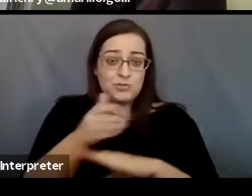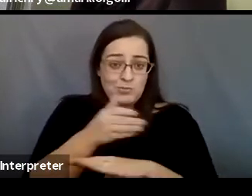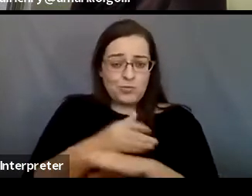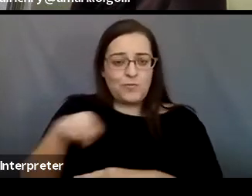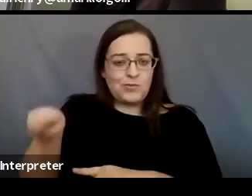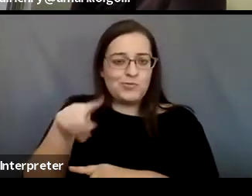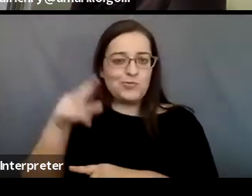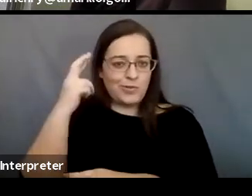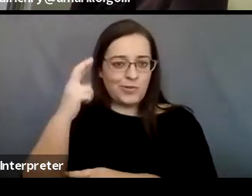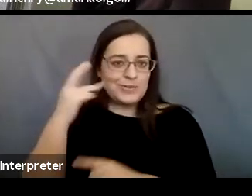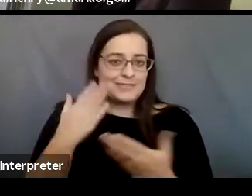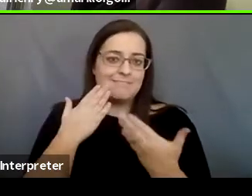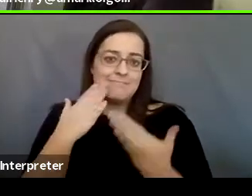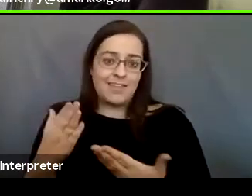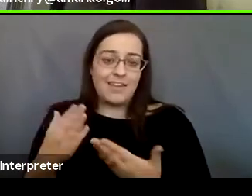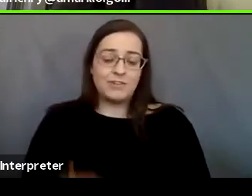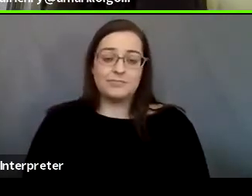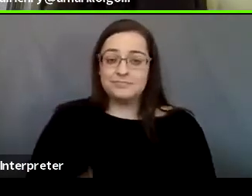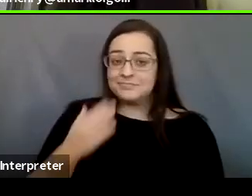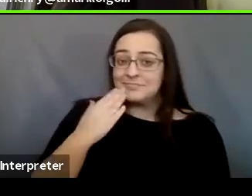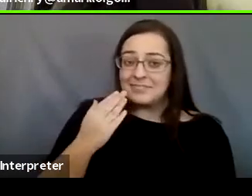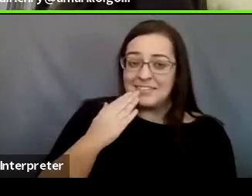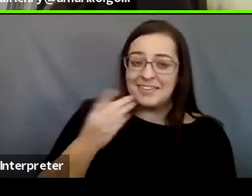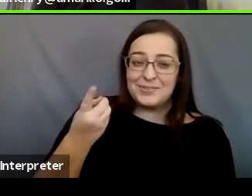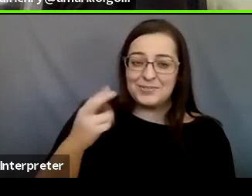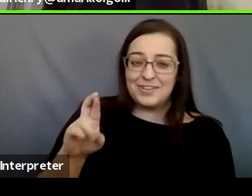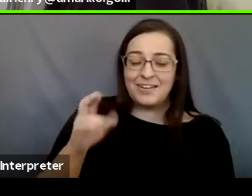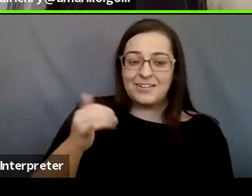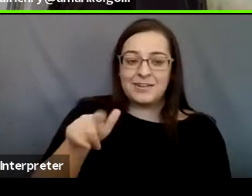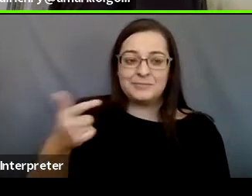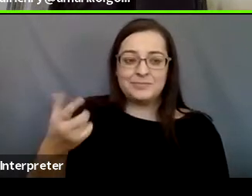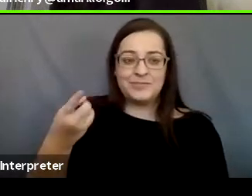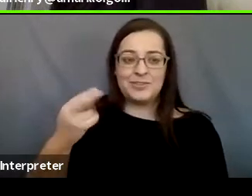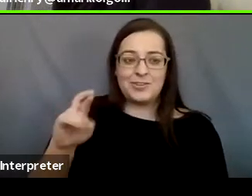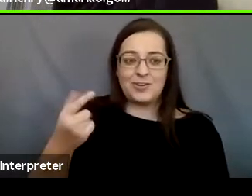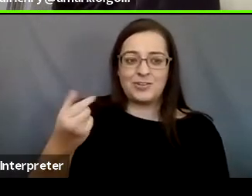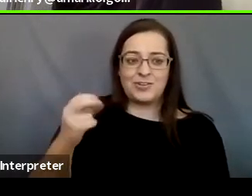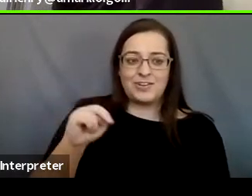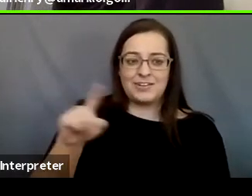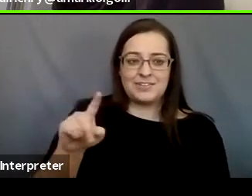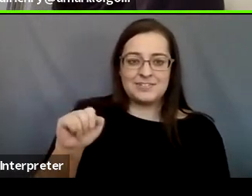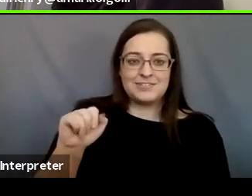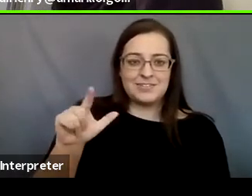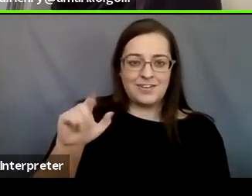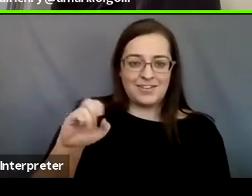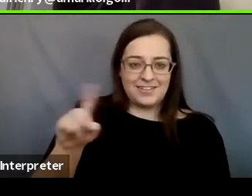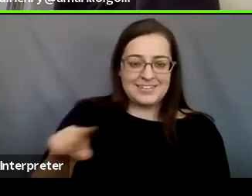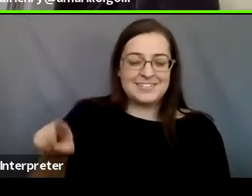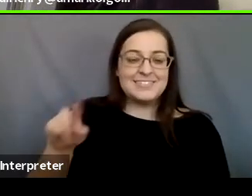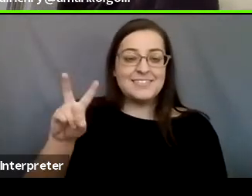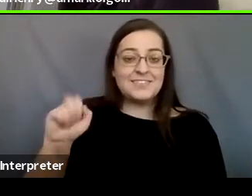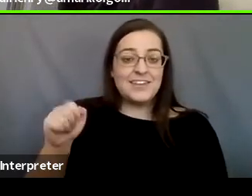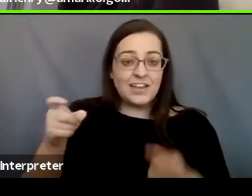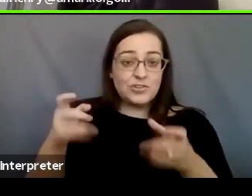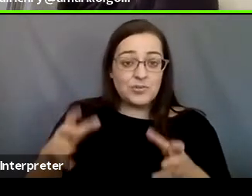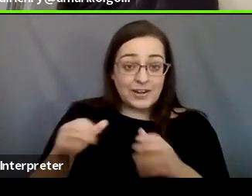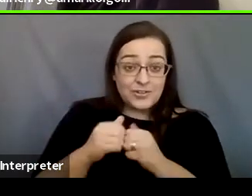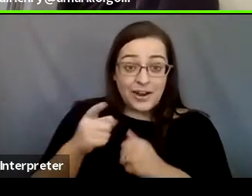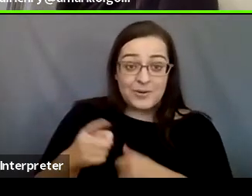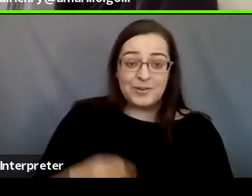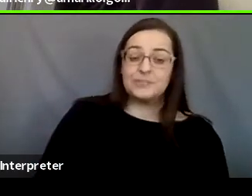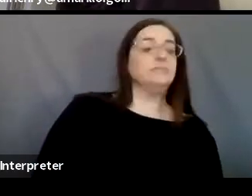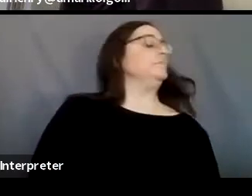you. Thank you, Dr. Lamanteer. Let's now go to Dr. Rodney Gonzalez, Director of the Amarillo VA. Dr. Gonzalez, how are you